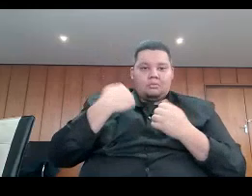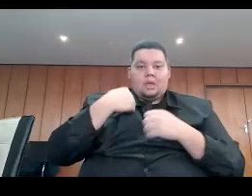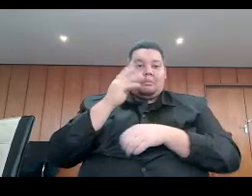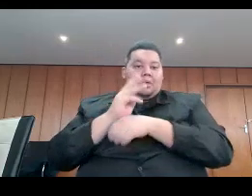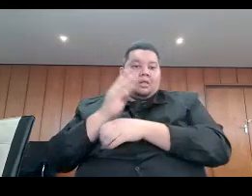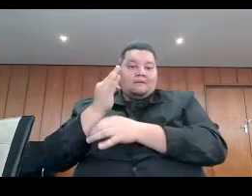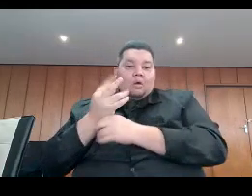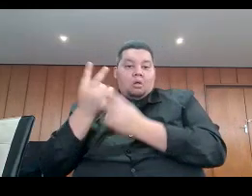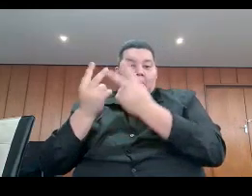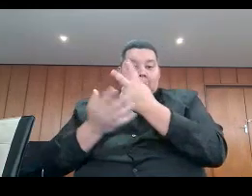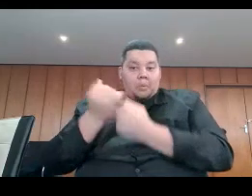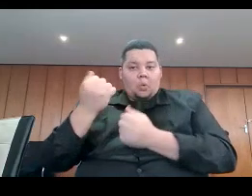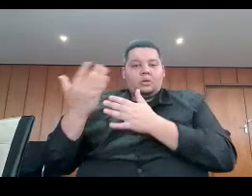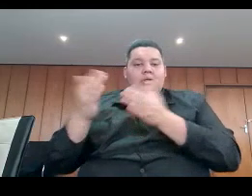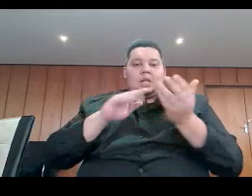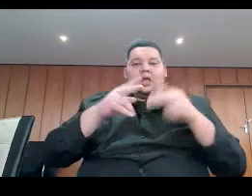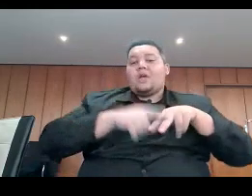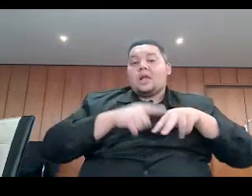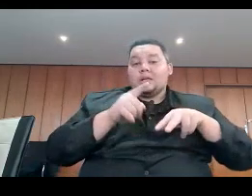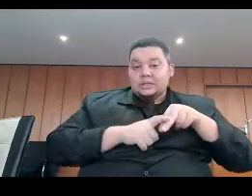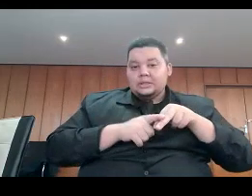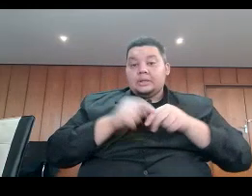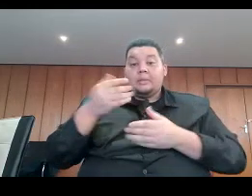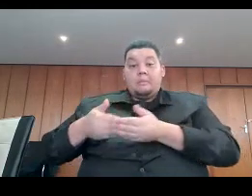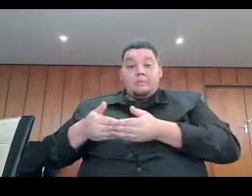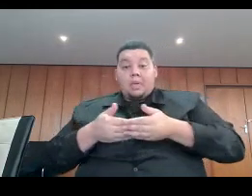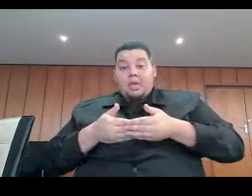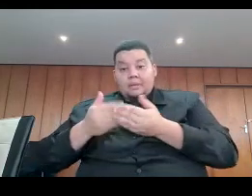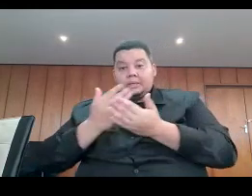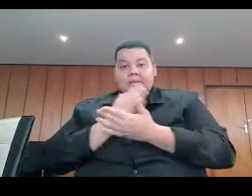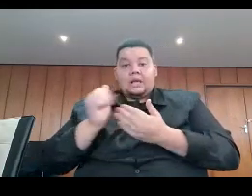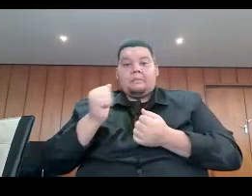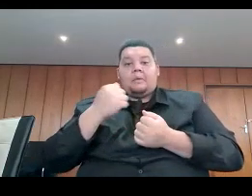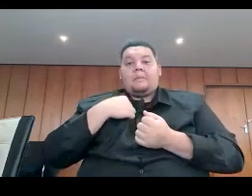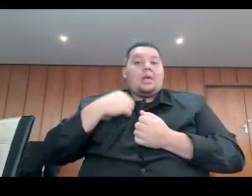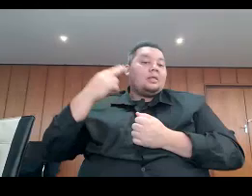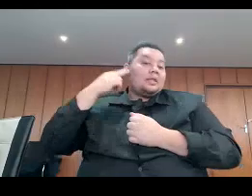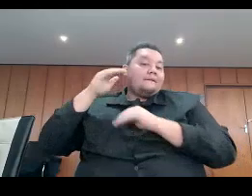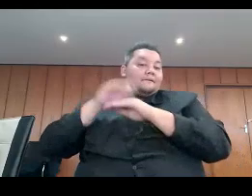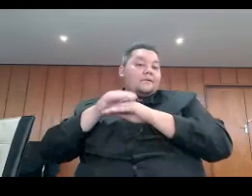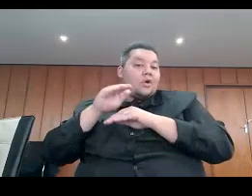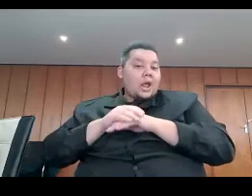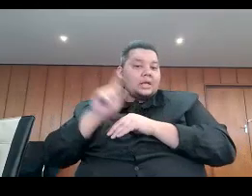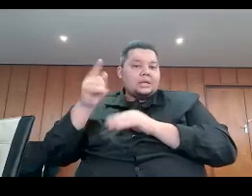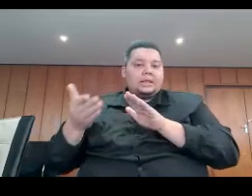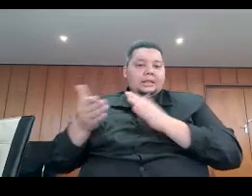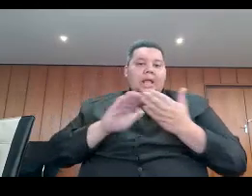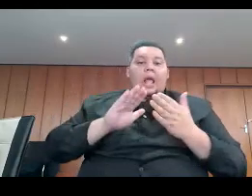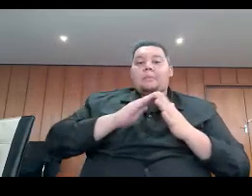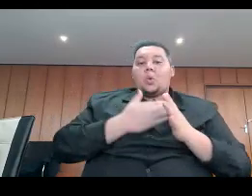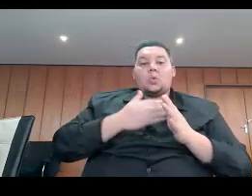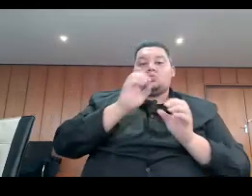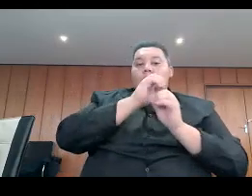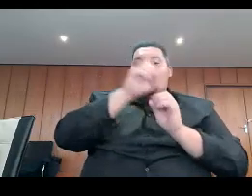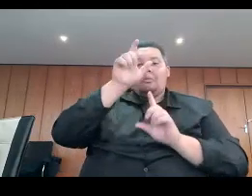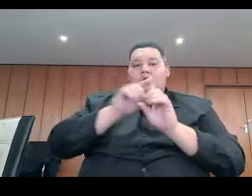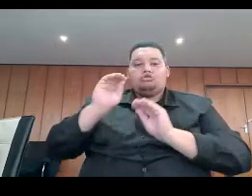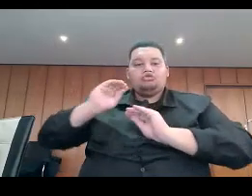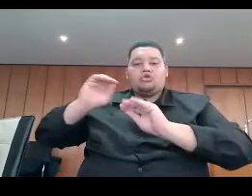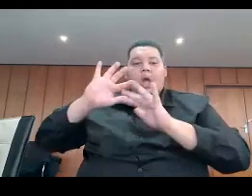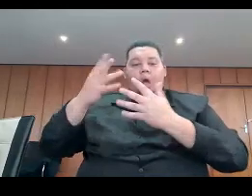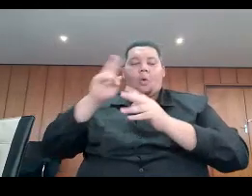mother and father both died of AIDS. The babies, some of the babies of my deaf parents died because there was no one to